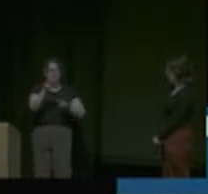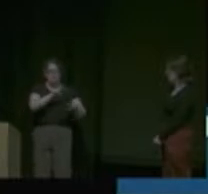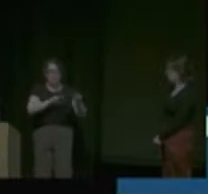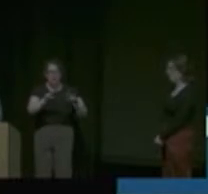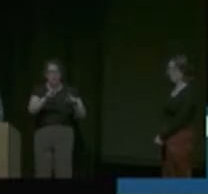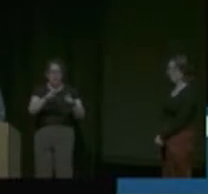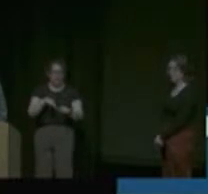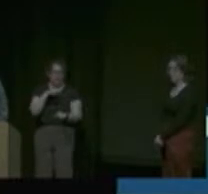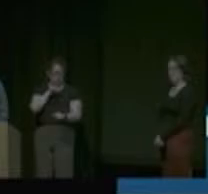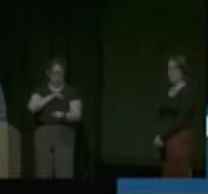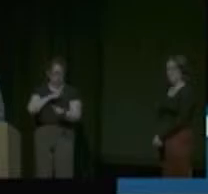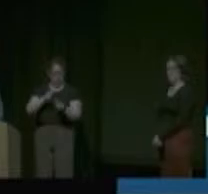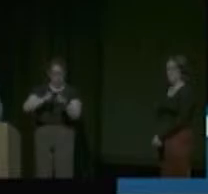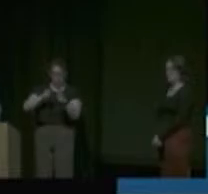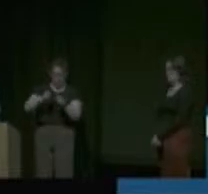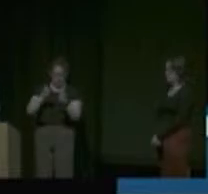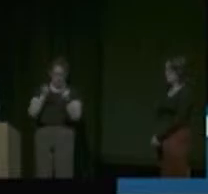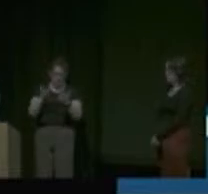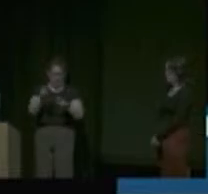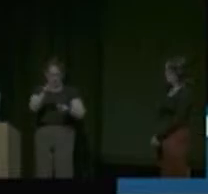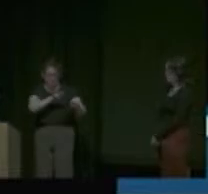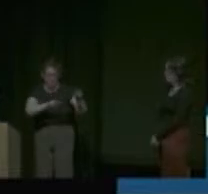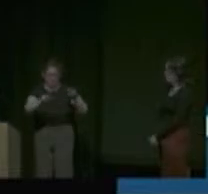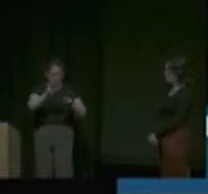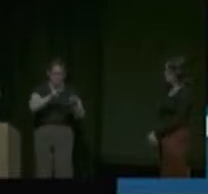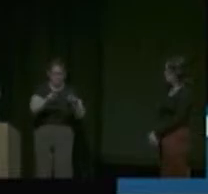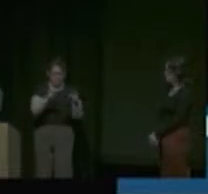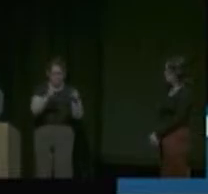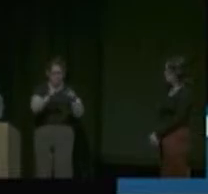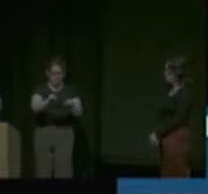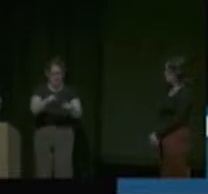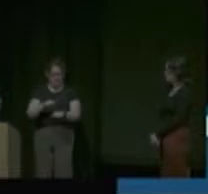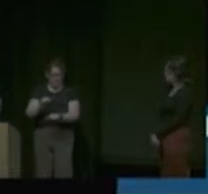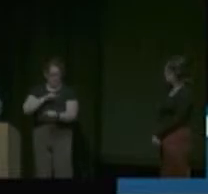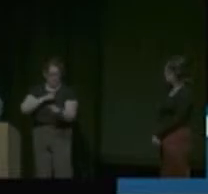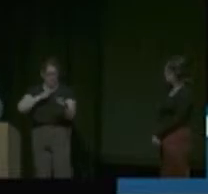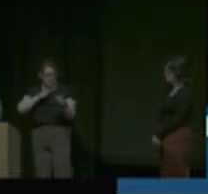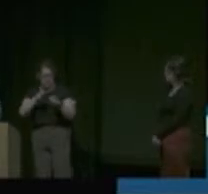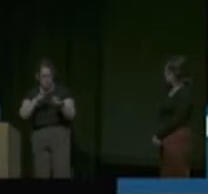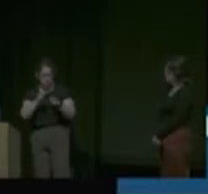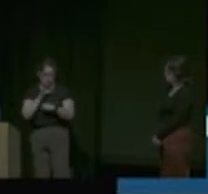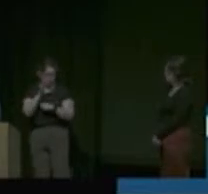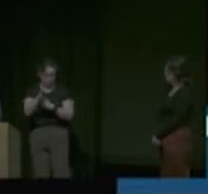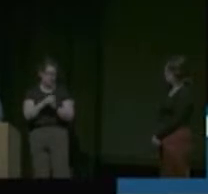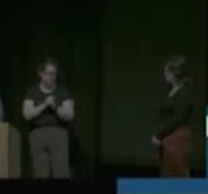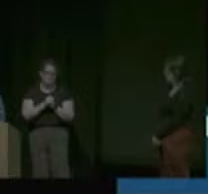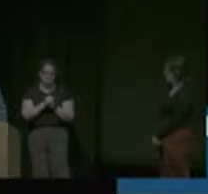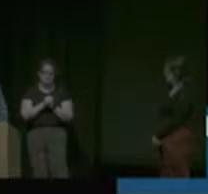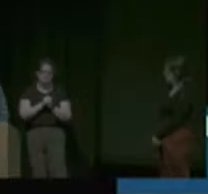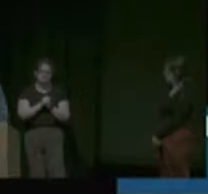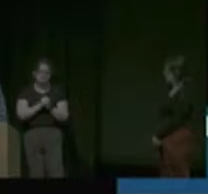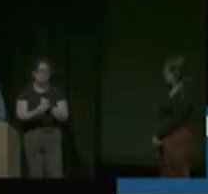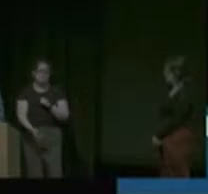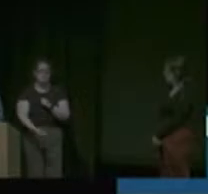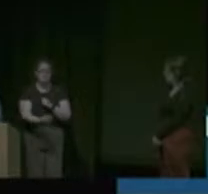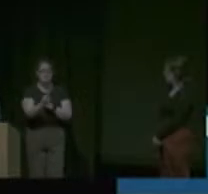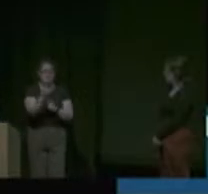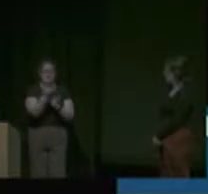control. There's a ton of monitoring that'll be going on at this project along with quality control. One of the